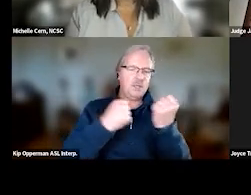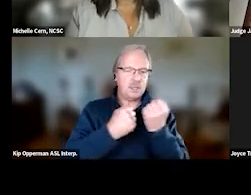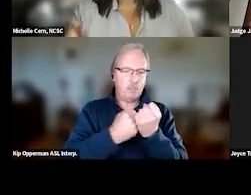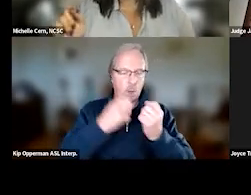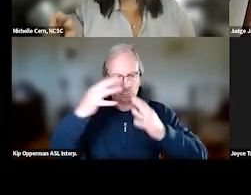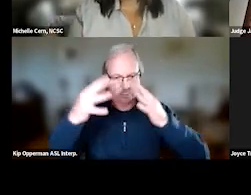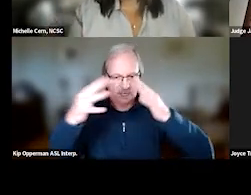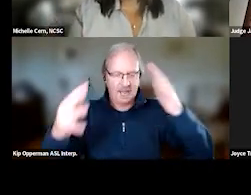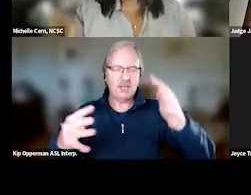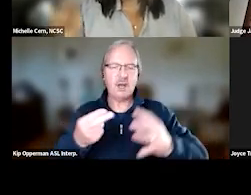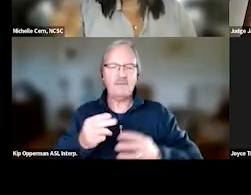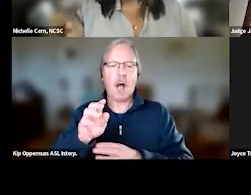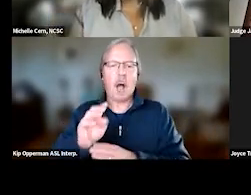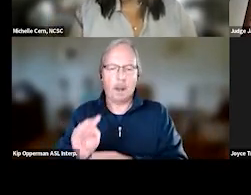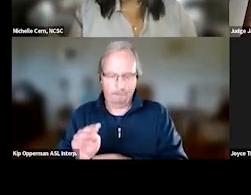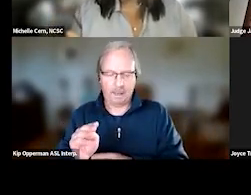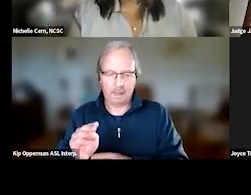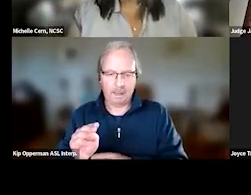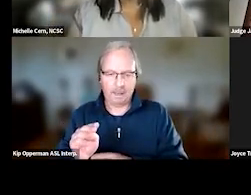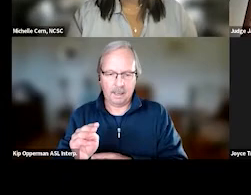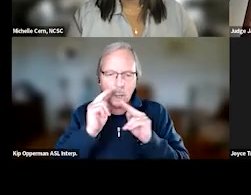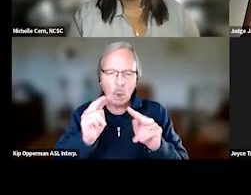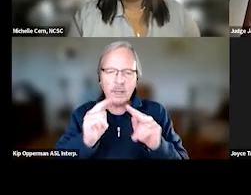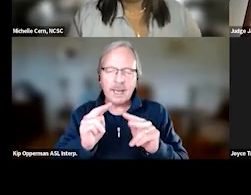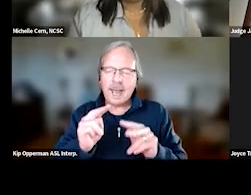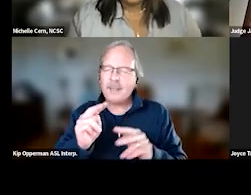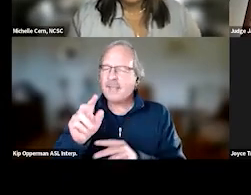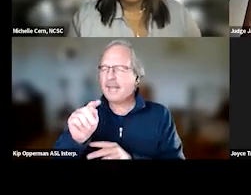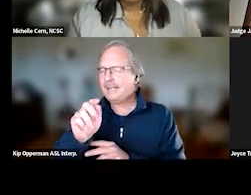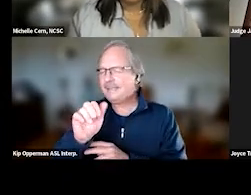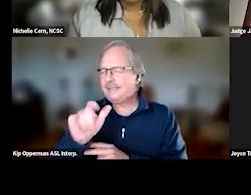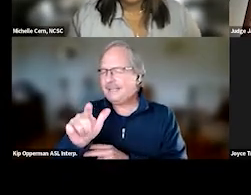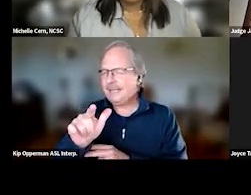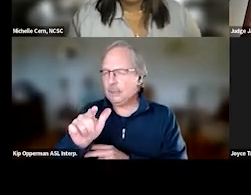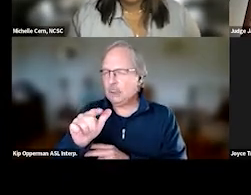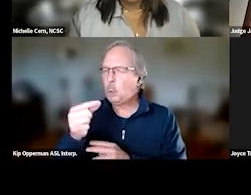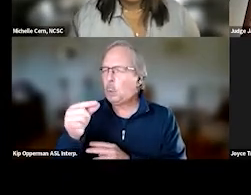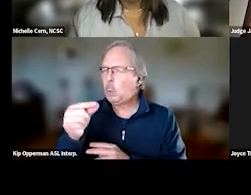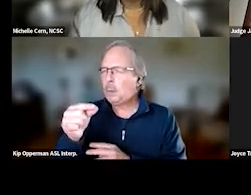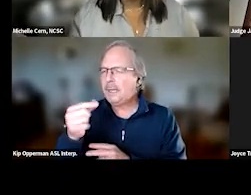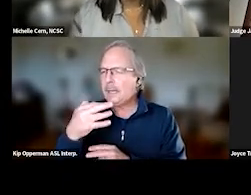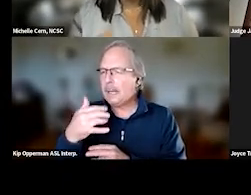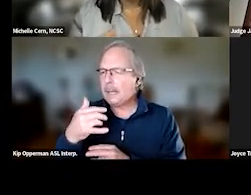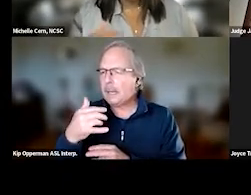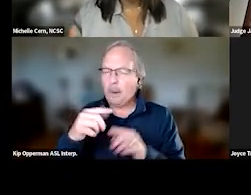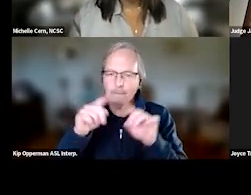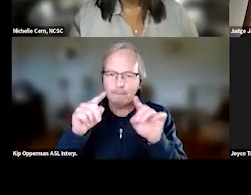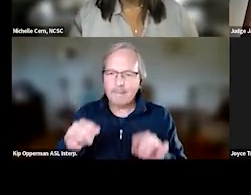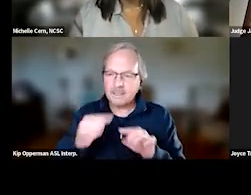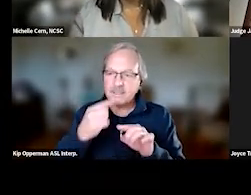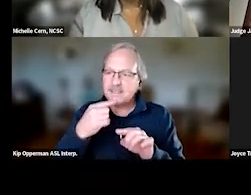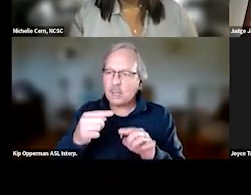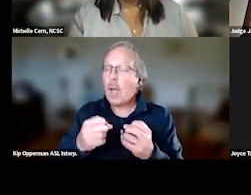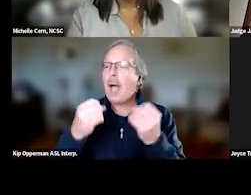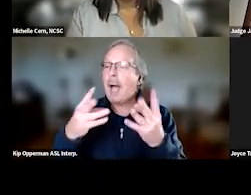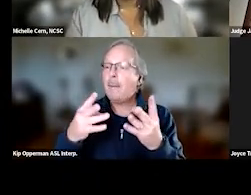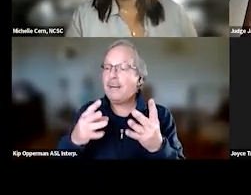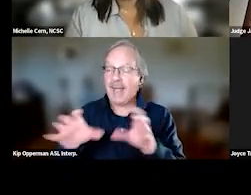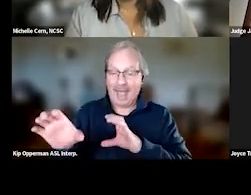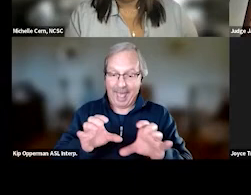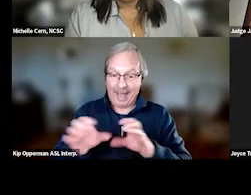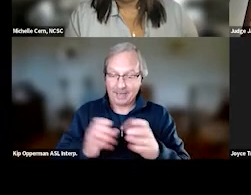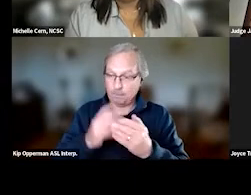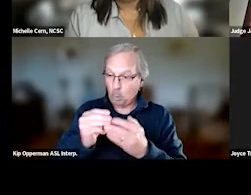hubs. But looking at those teal boxes, so that talks about the number of active programs per state. So you can take a glance at this and